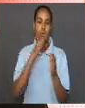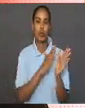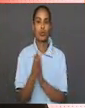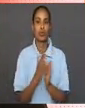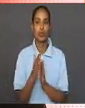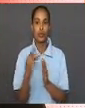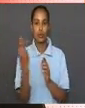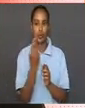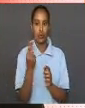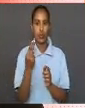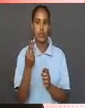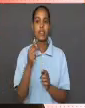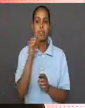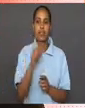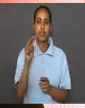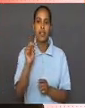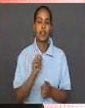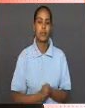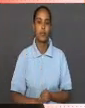produced using zinc.